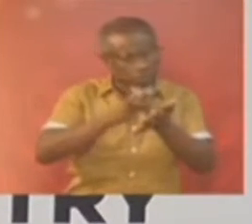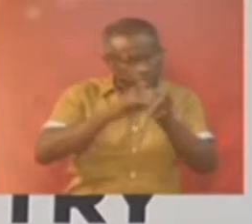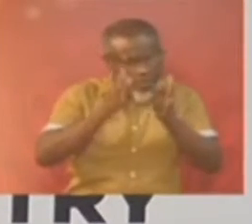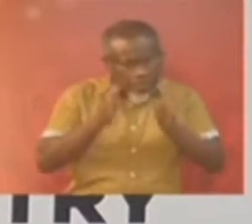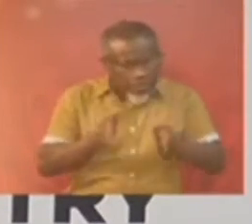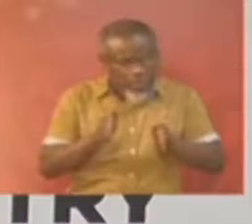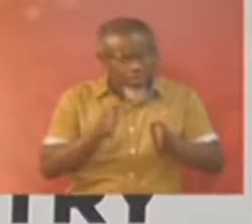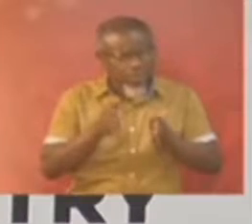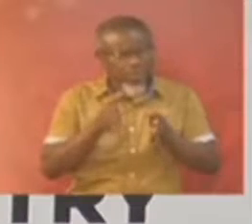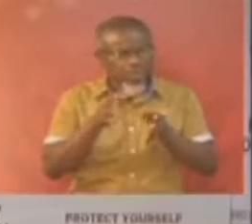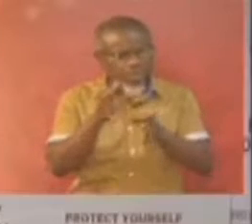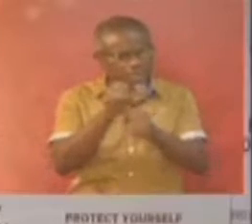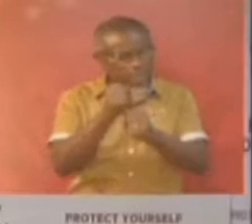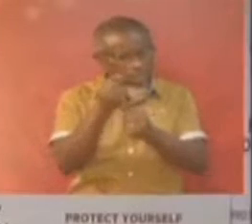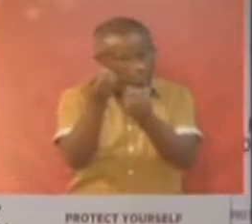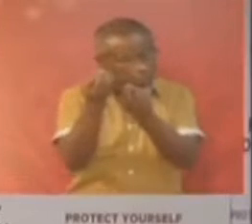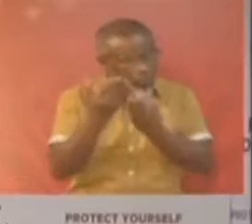time.